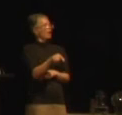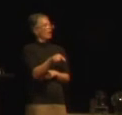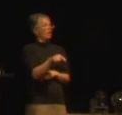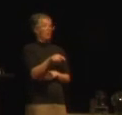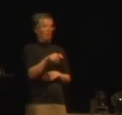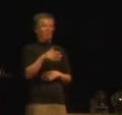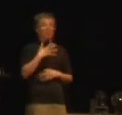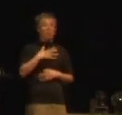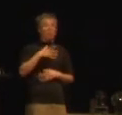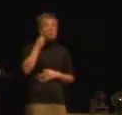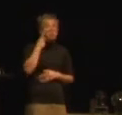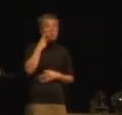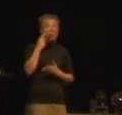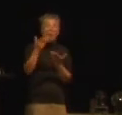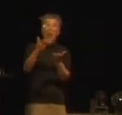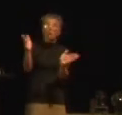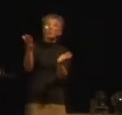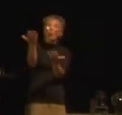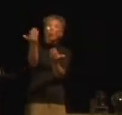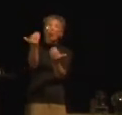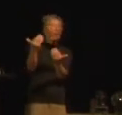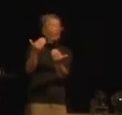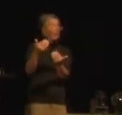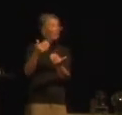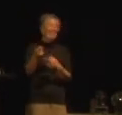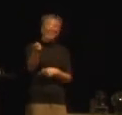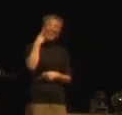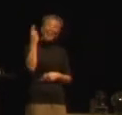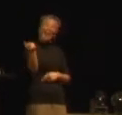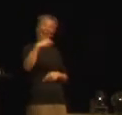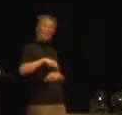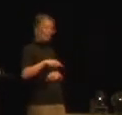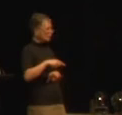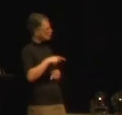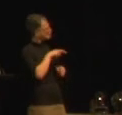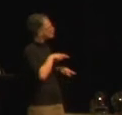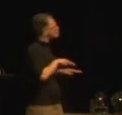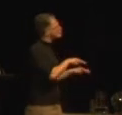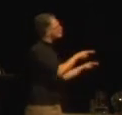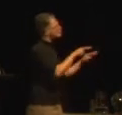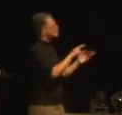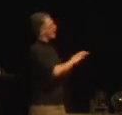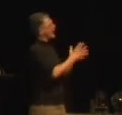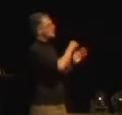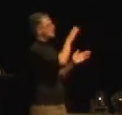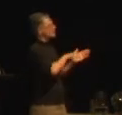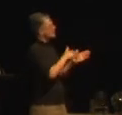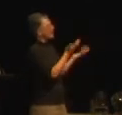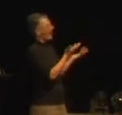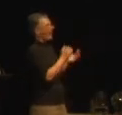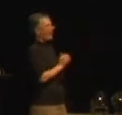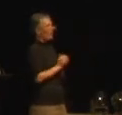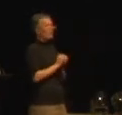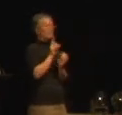to personal digital archiving, where we open the doors to the library, invite communities to come in and get some hands-on experience. But we also want to ask